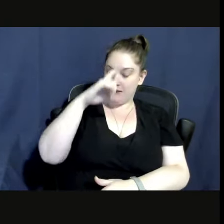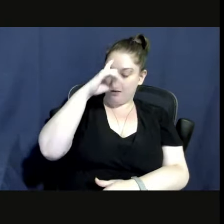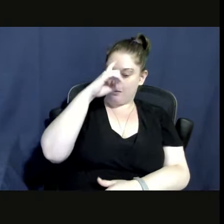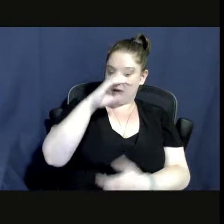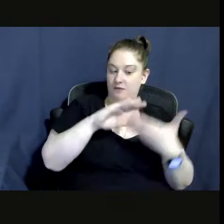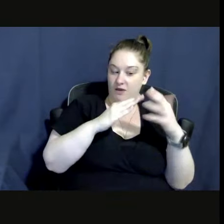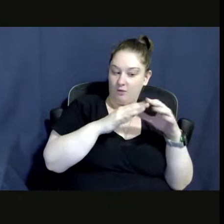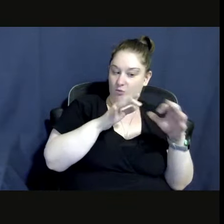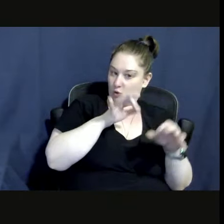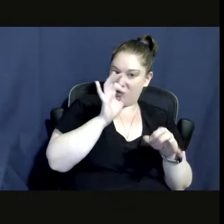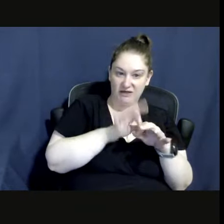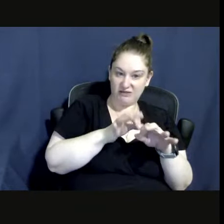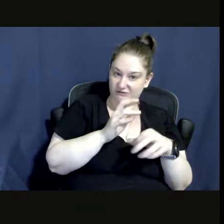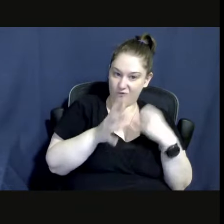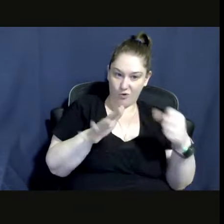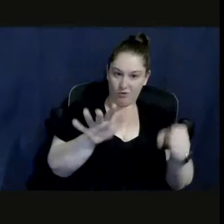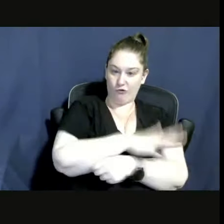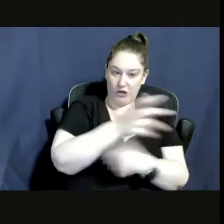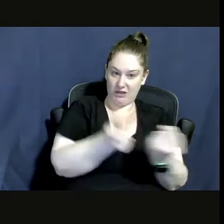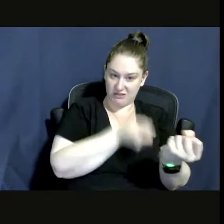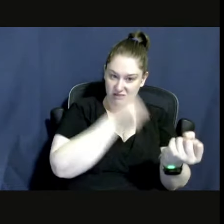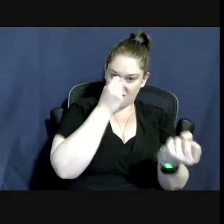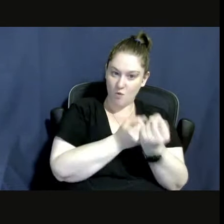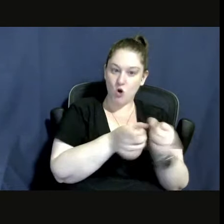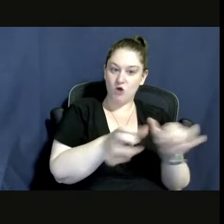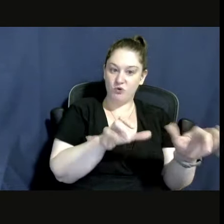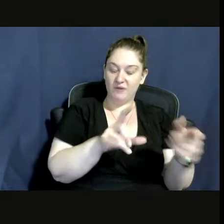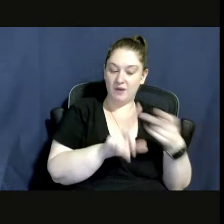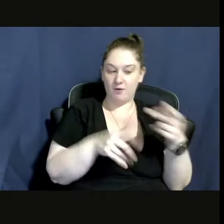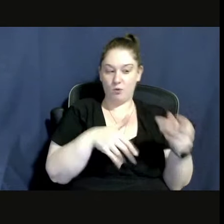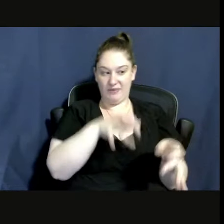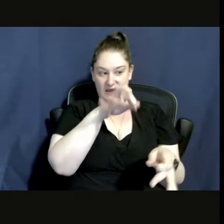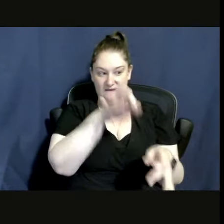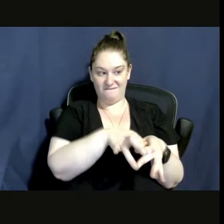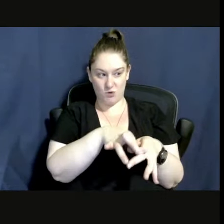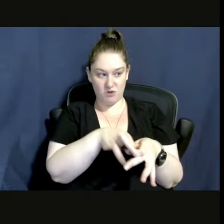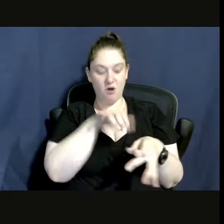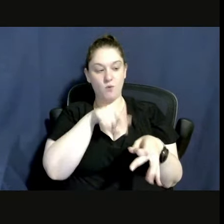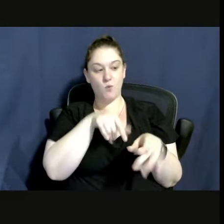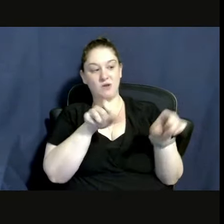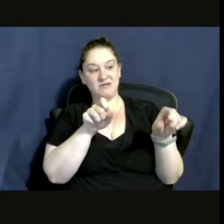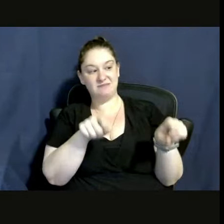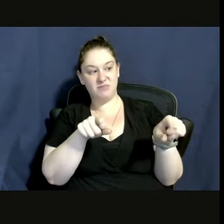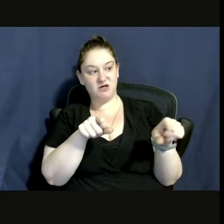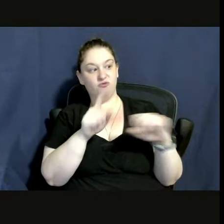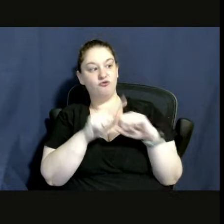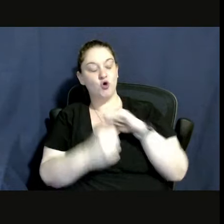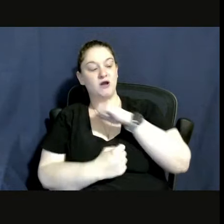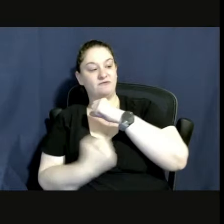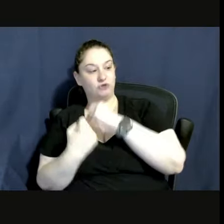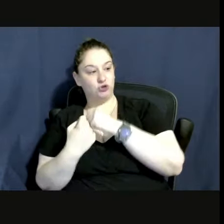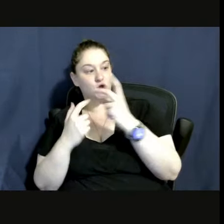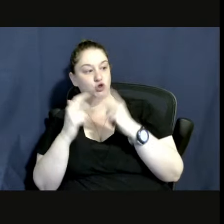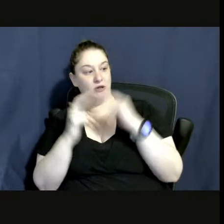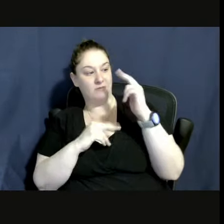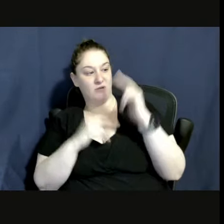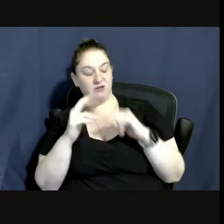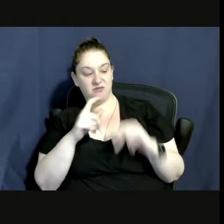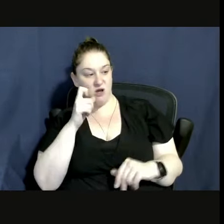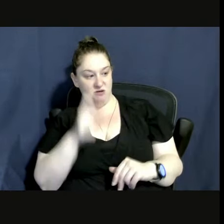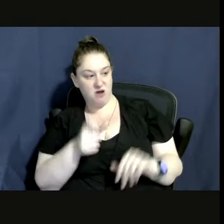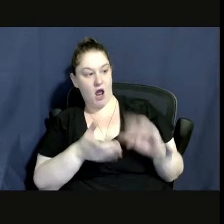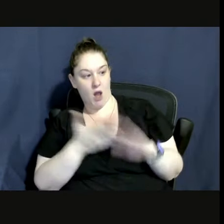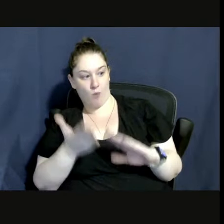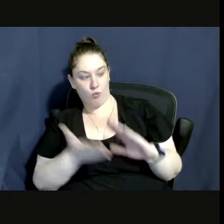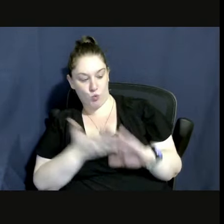very resoundingly in favor of doing. What they voted on was just the potential for infrastructure and buildings, but not actually